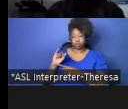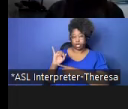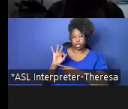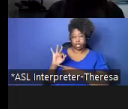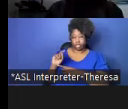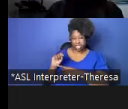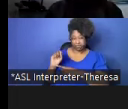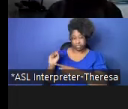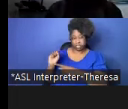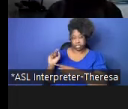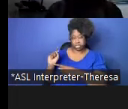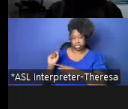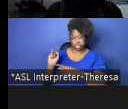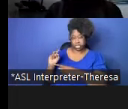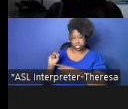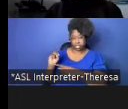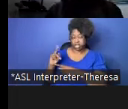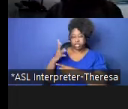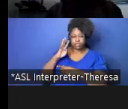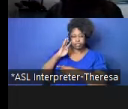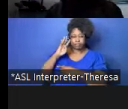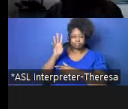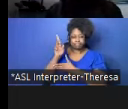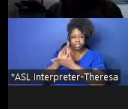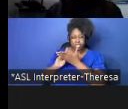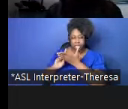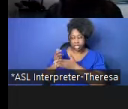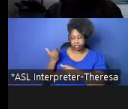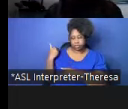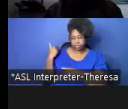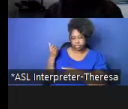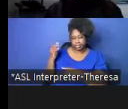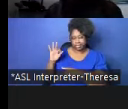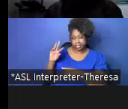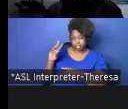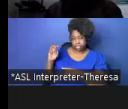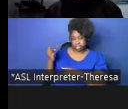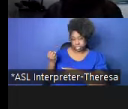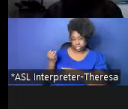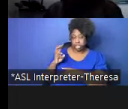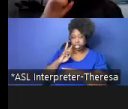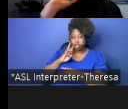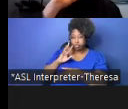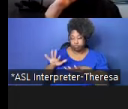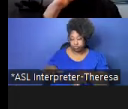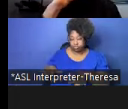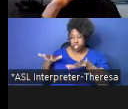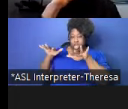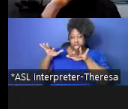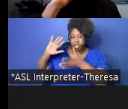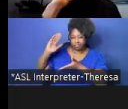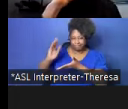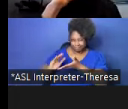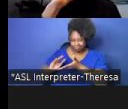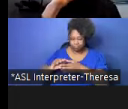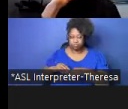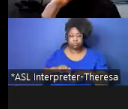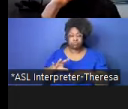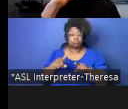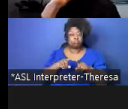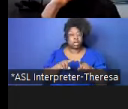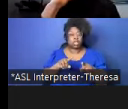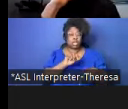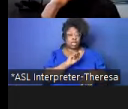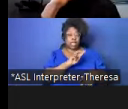was designed in the 1960s actually as a flood relief system for Cottage Street, but it also takes significant flows from the Avenue